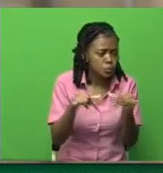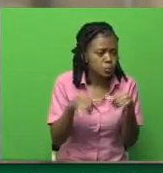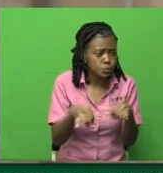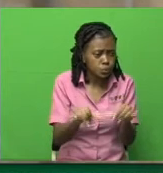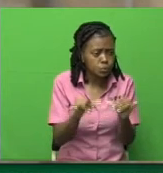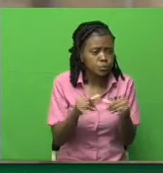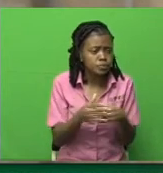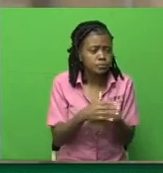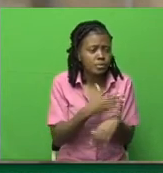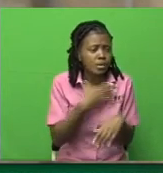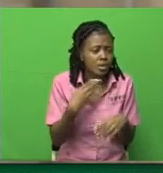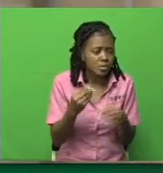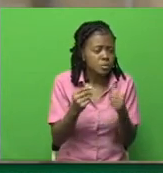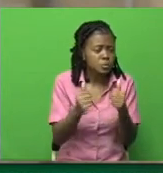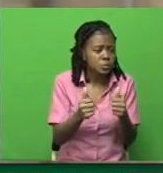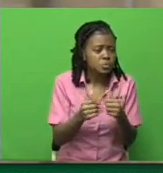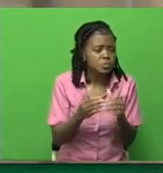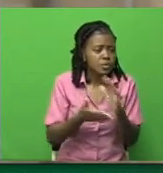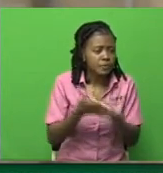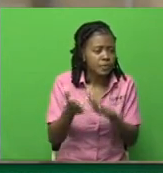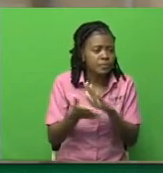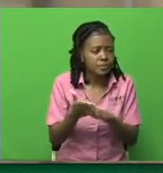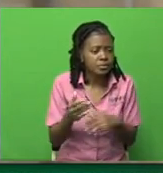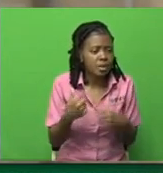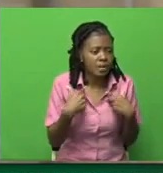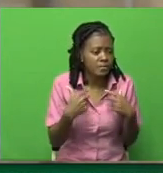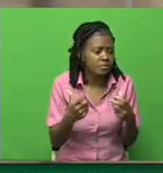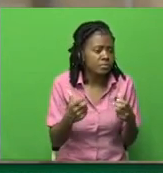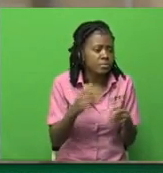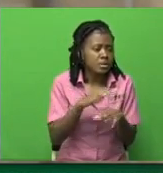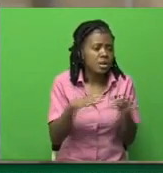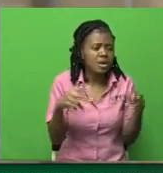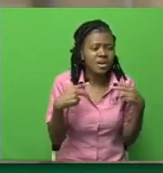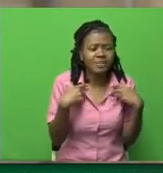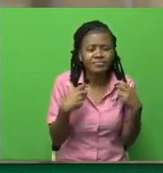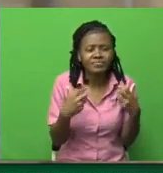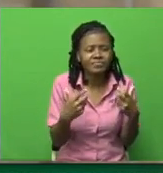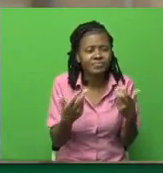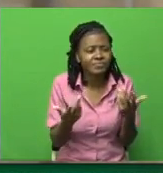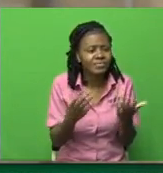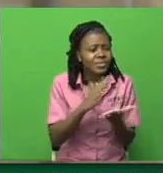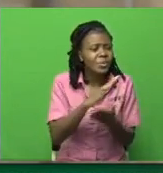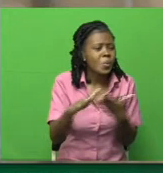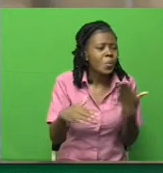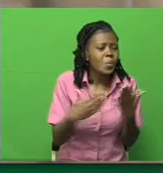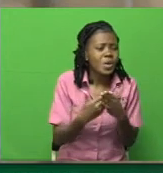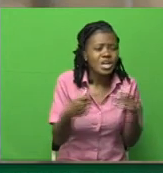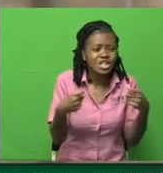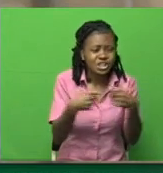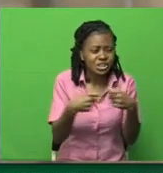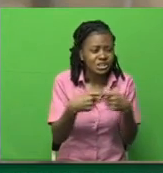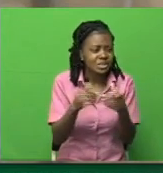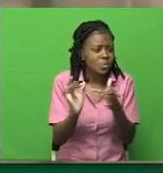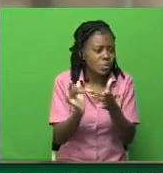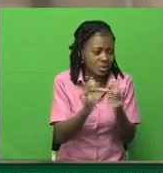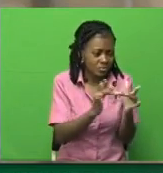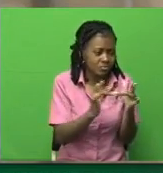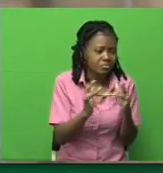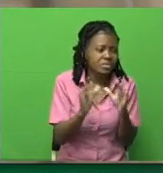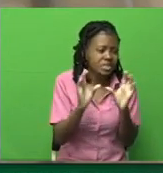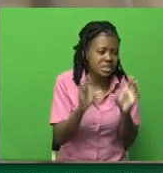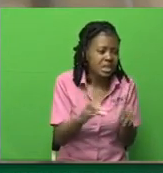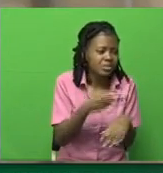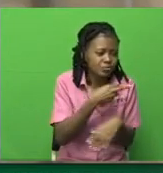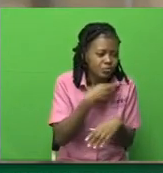operated and that no electricity grid is without risk or immune to failure very very